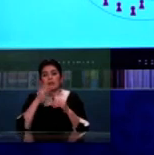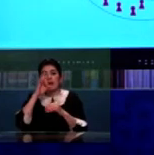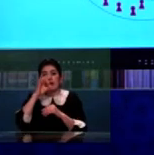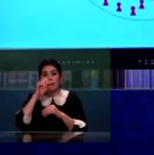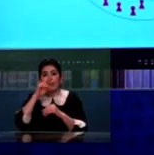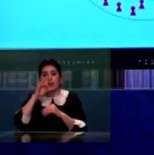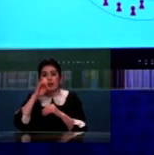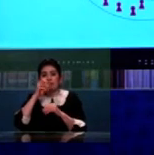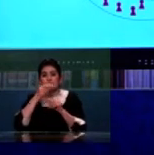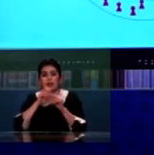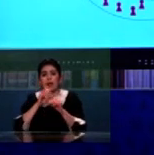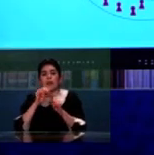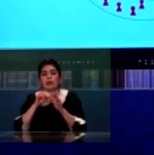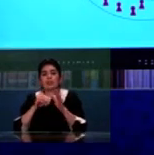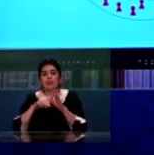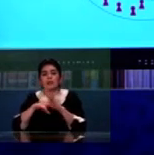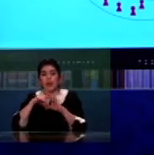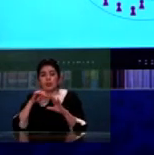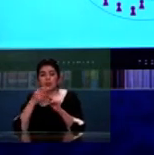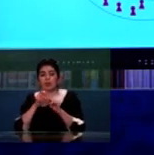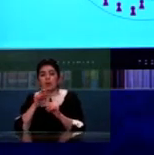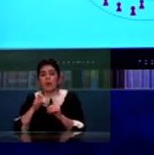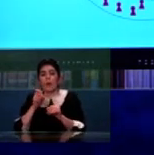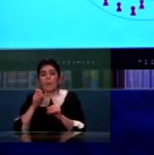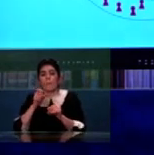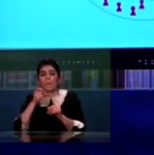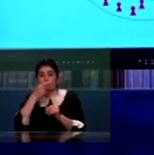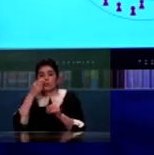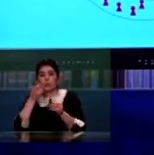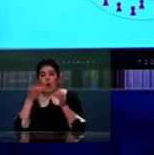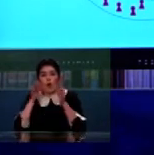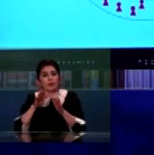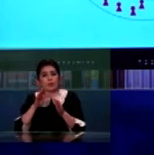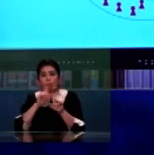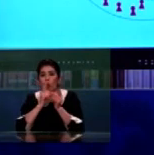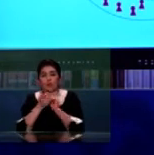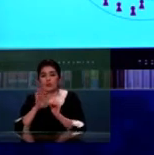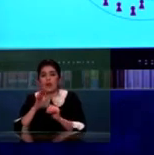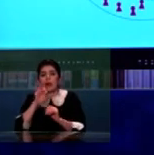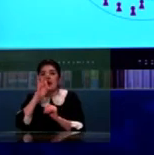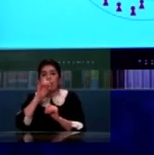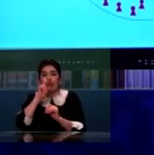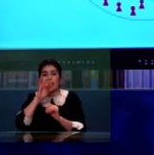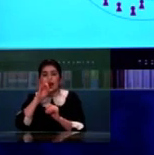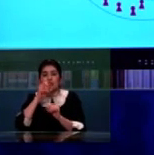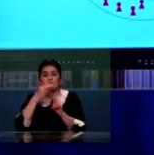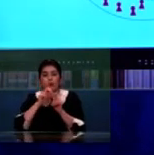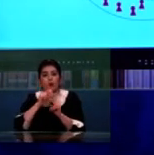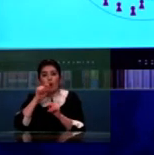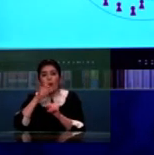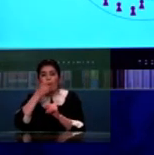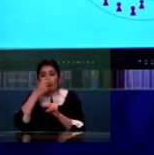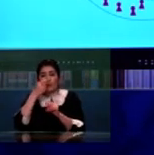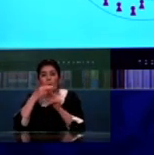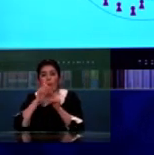Reprezentativ tanlamada shu nisbat qoladi, o'zgarmaydi. Reprezentativ bo'lmasa, bu nisbat